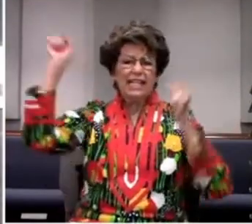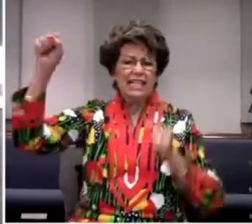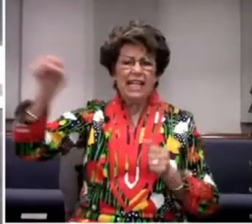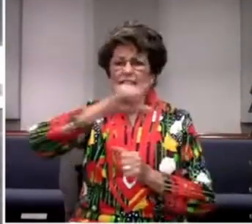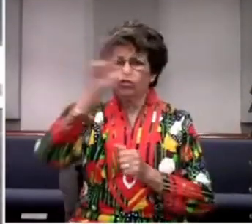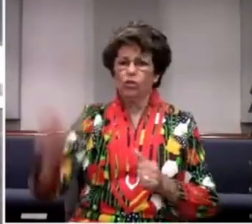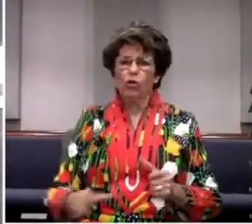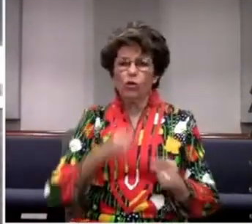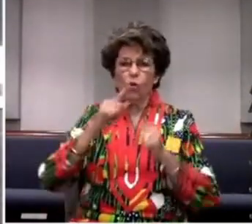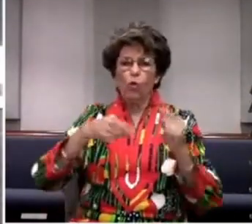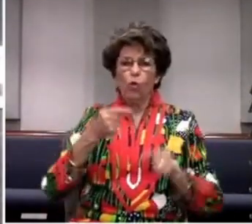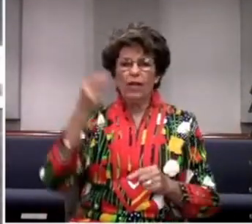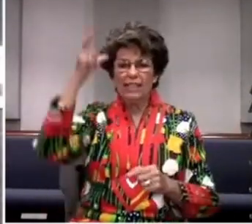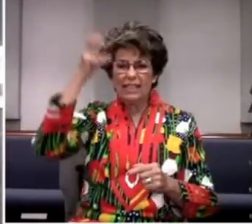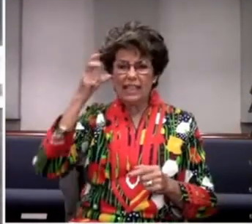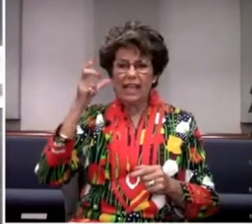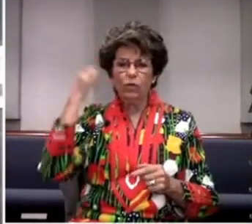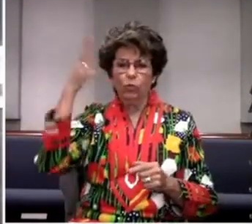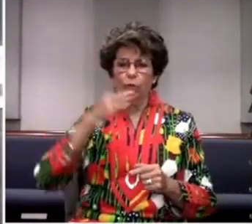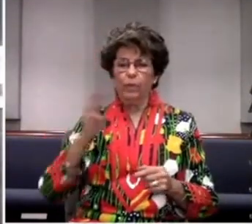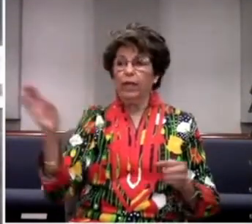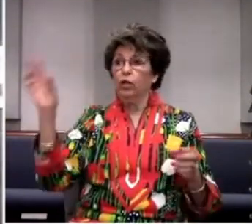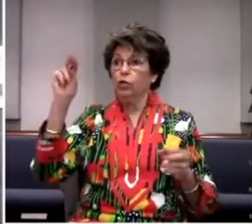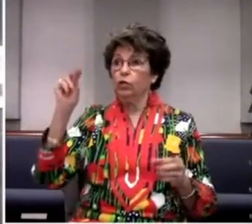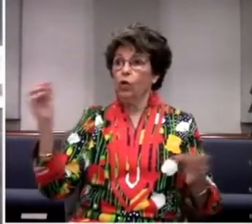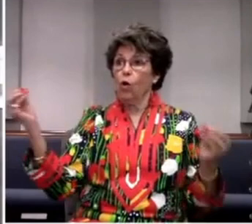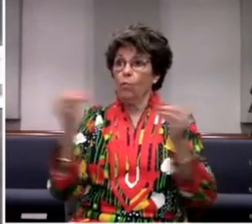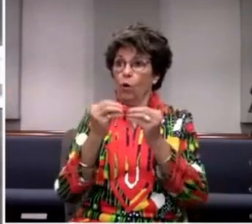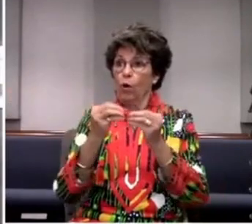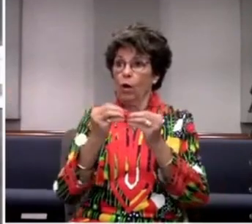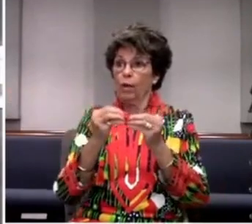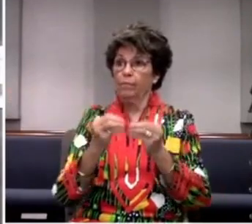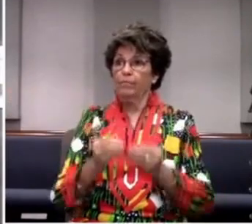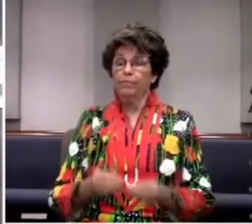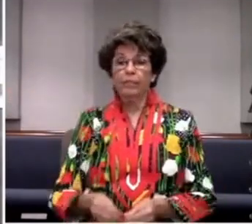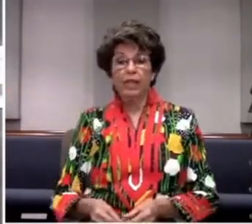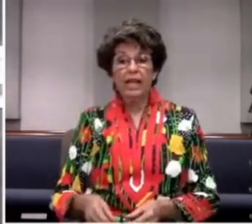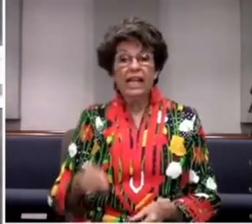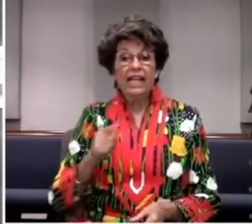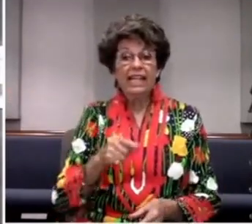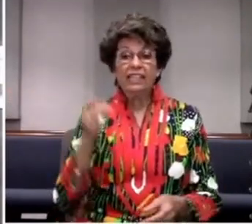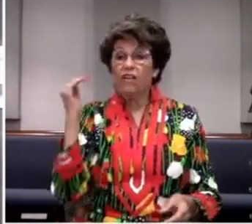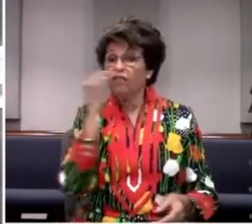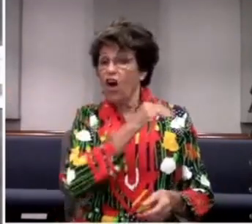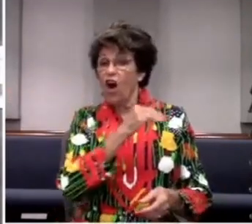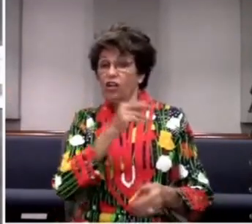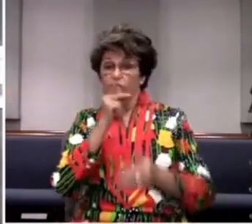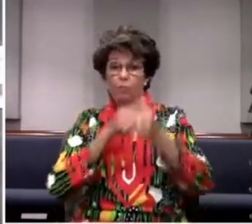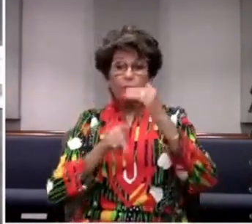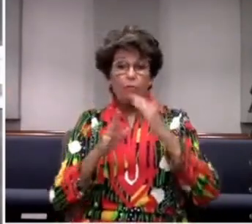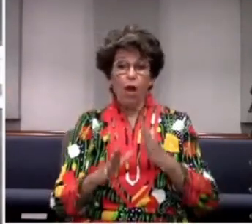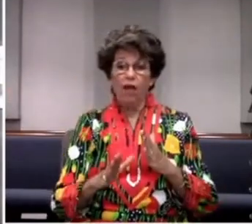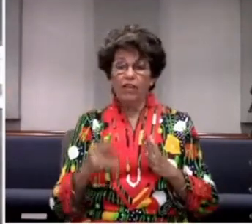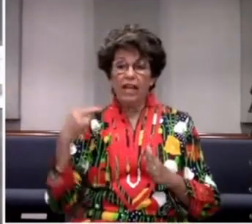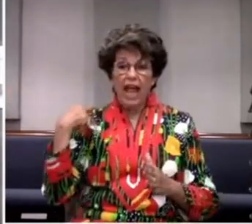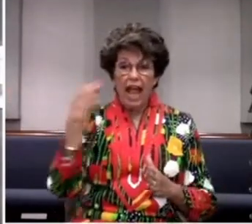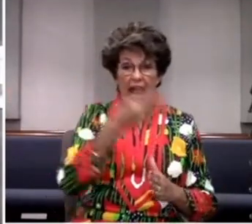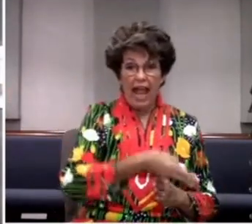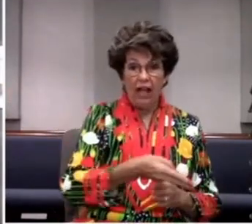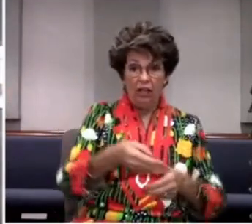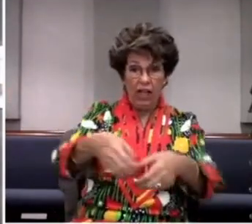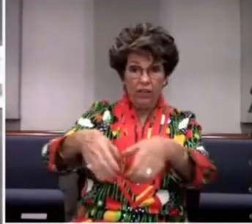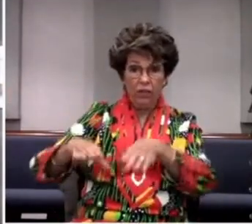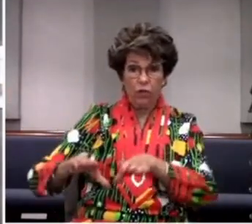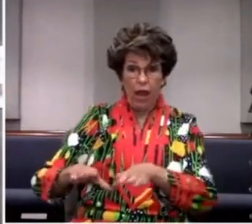he will be no more. The Bible says that Satan, the false prophet, hell and the grave will be cast into the lake